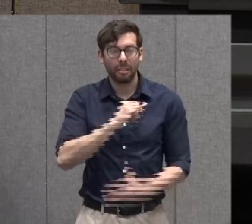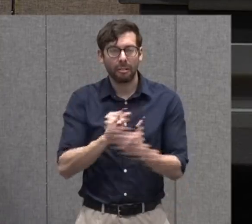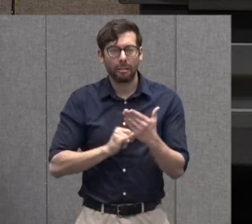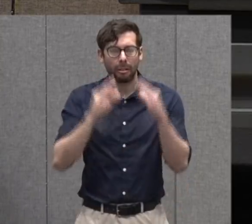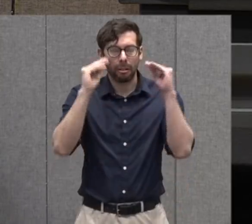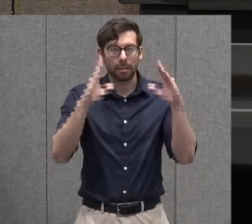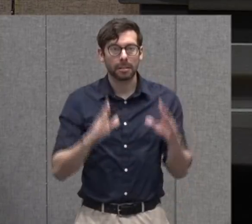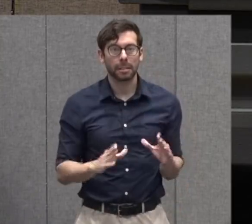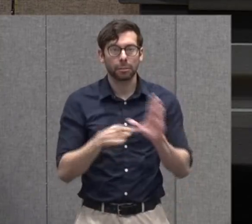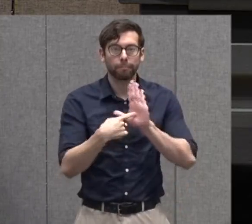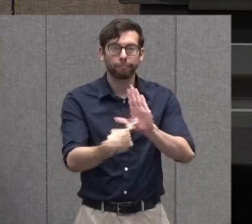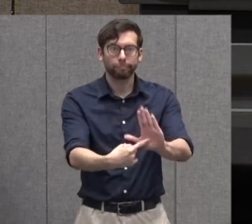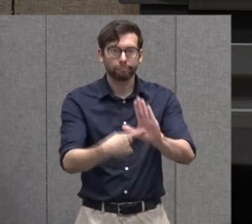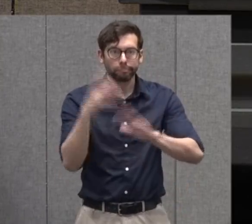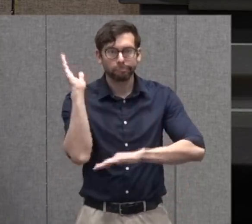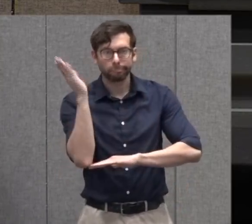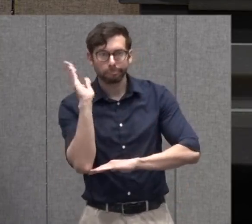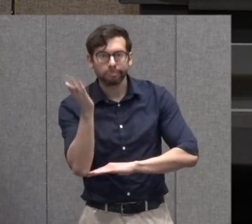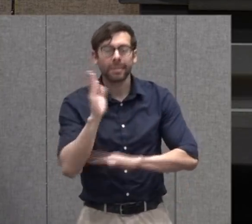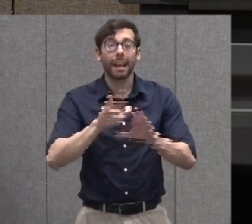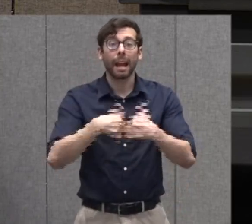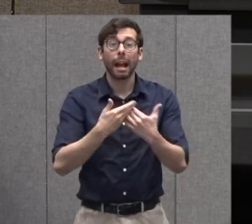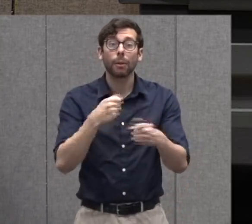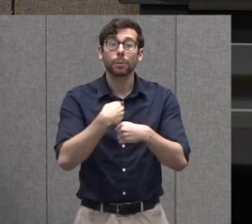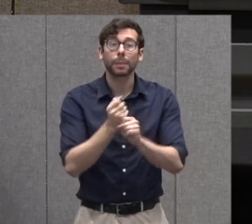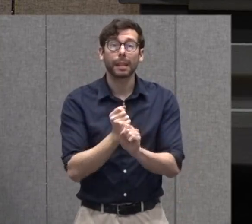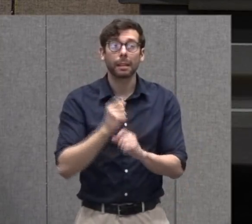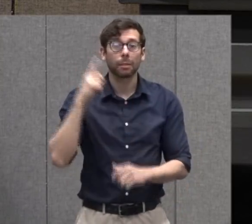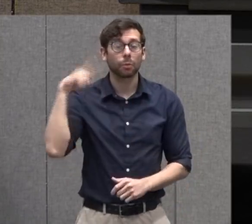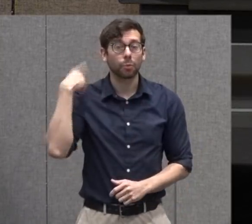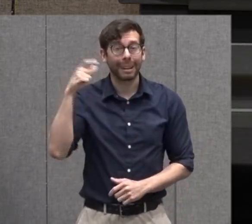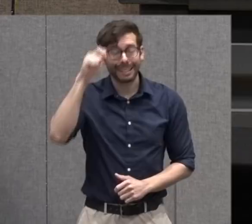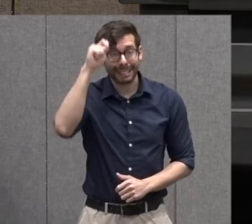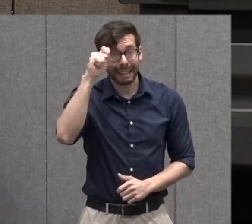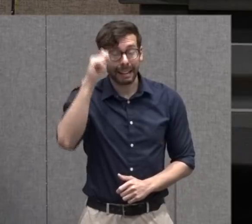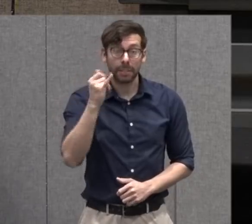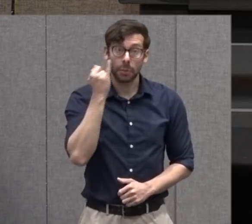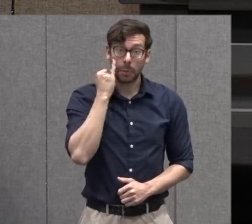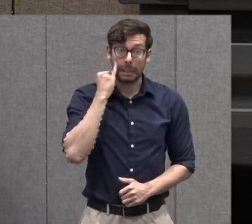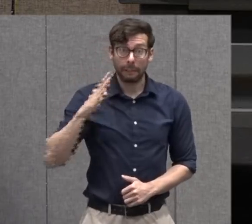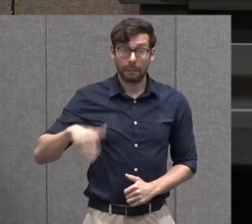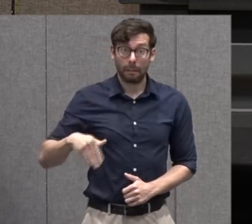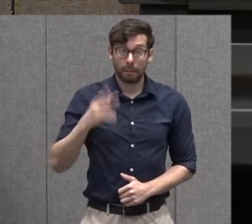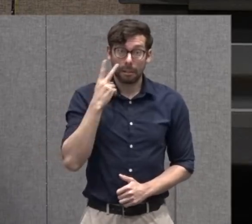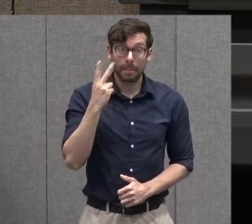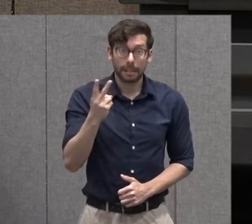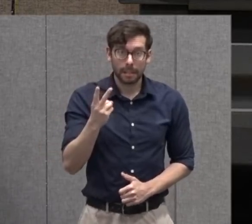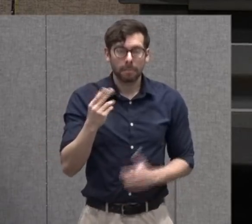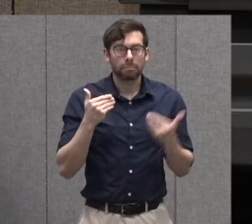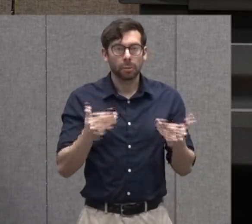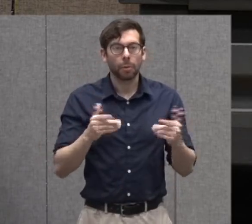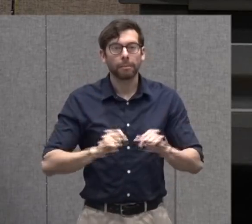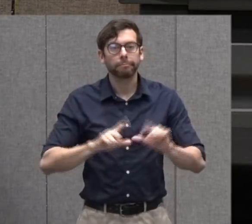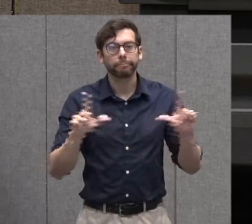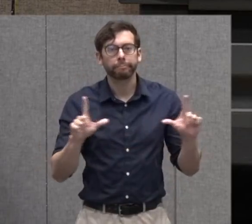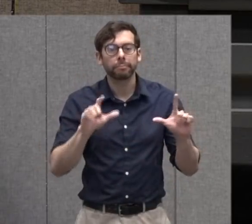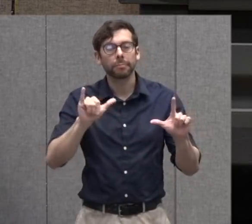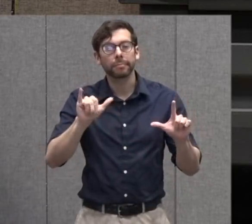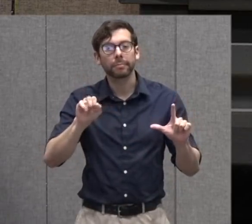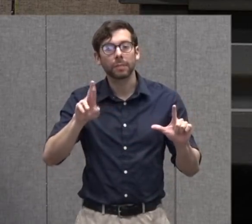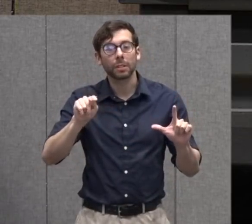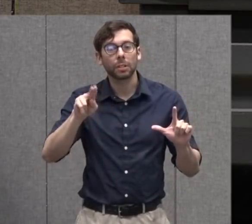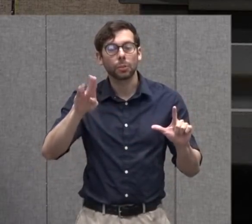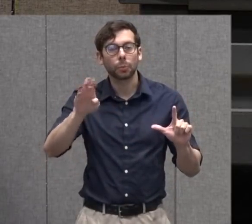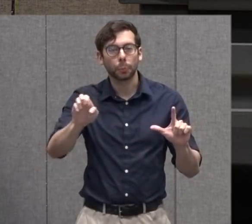hats. So if you haven't seen that yet, you'll want to get on the YouTube channel and make sure that you watch that episode.